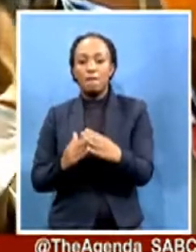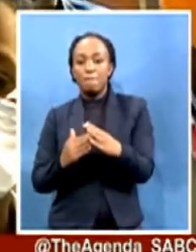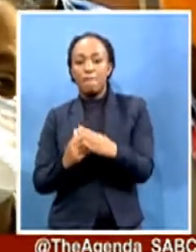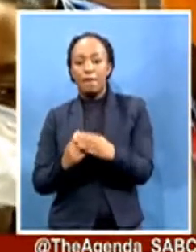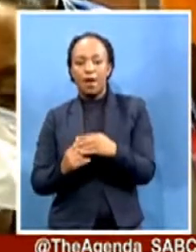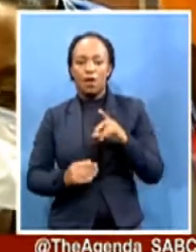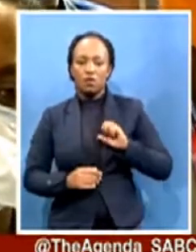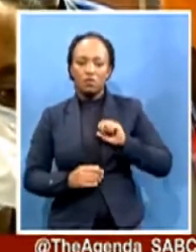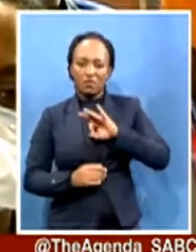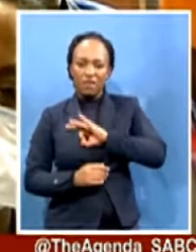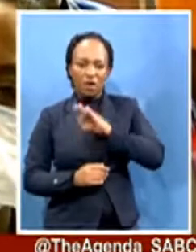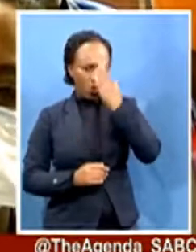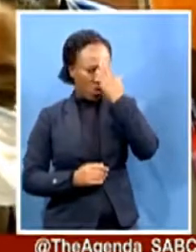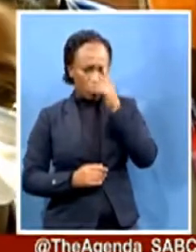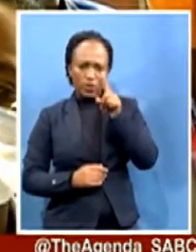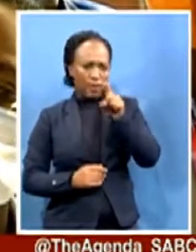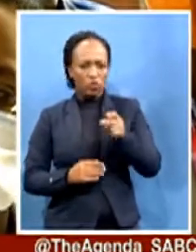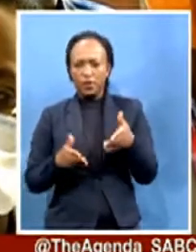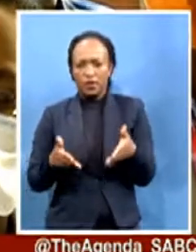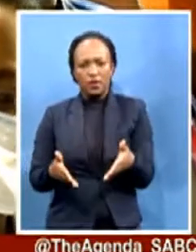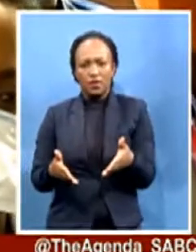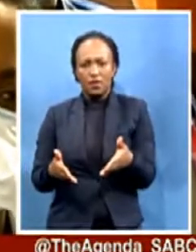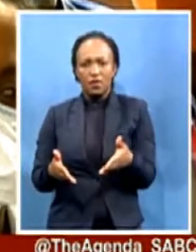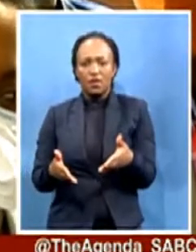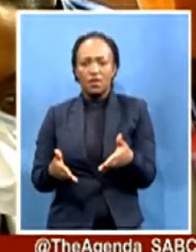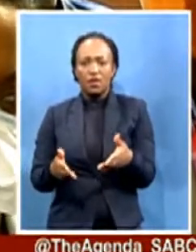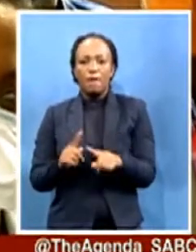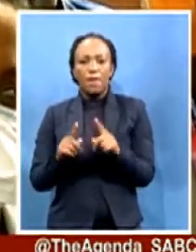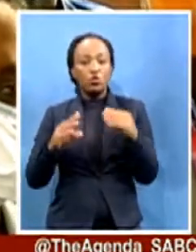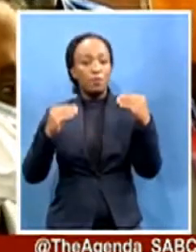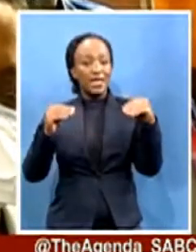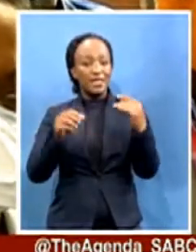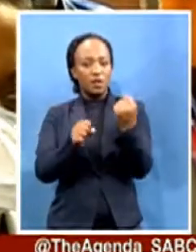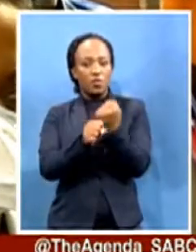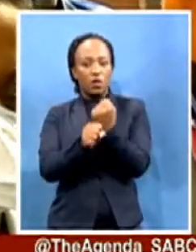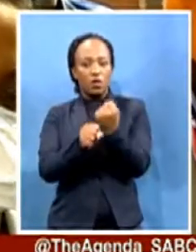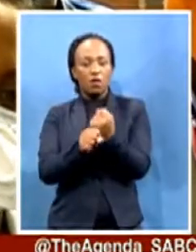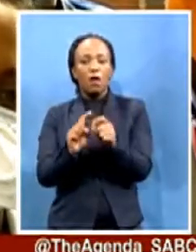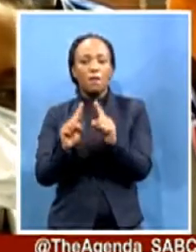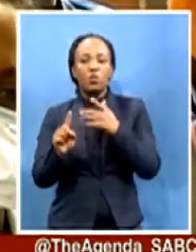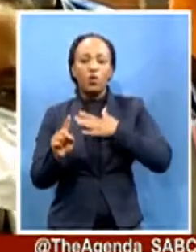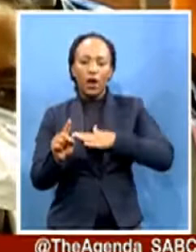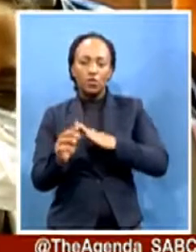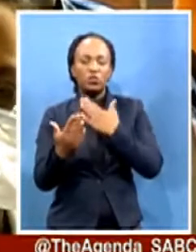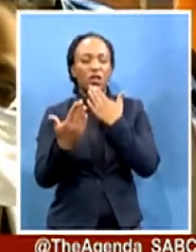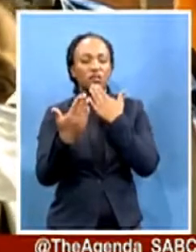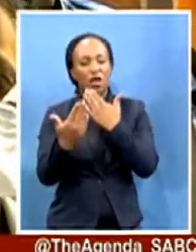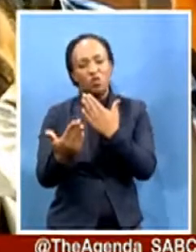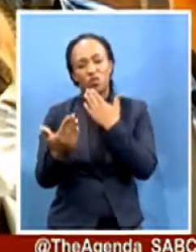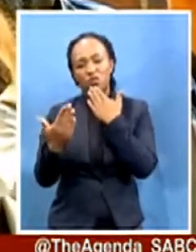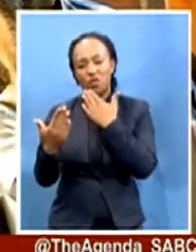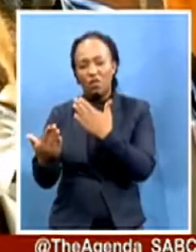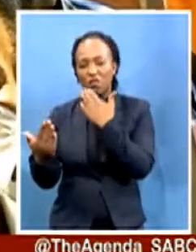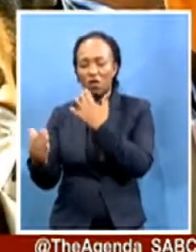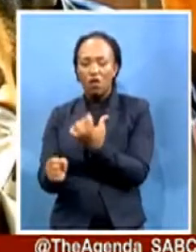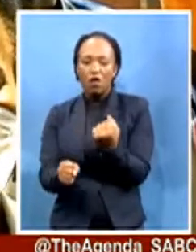you, because you are busy at work. We just wanted to say thank you for the work you do. Thank you for caring, and